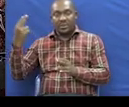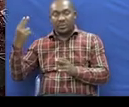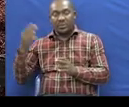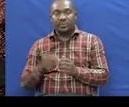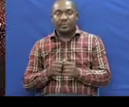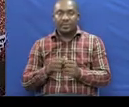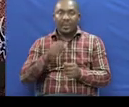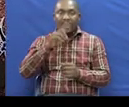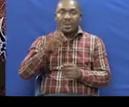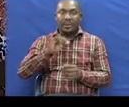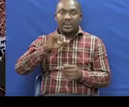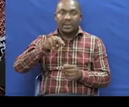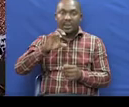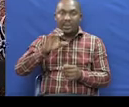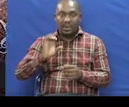argon